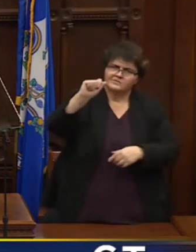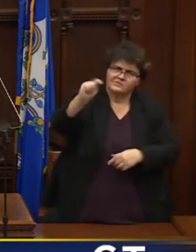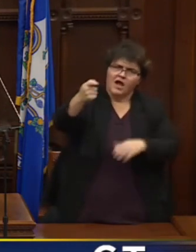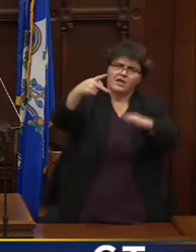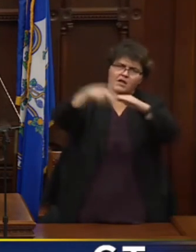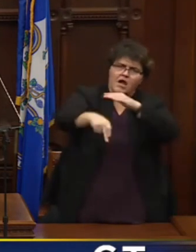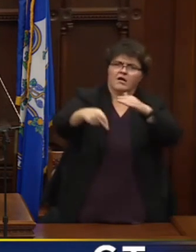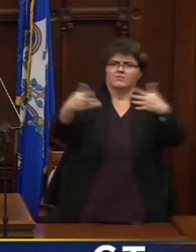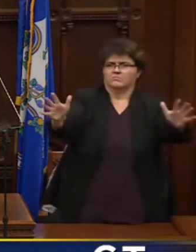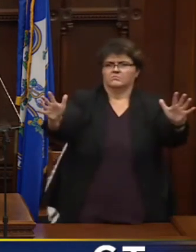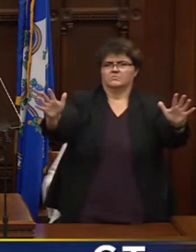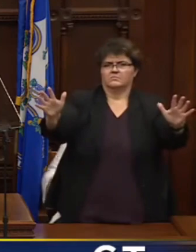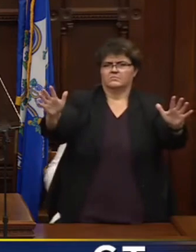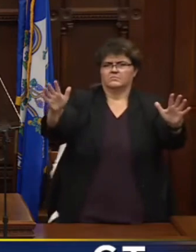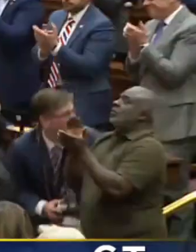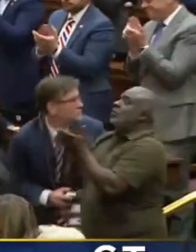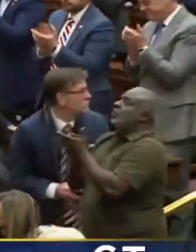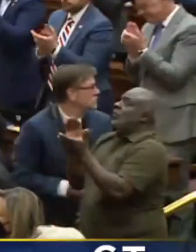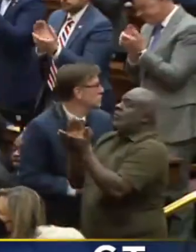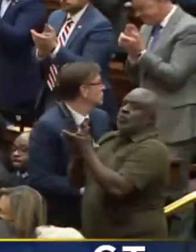A meaningful tax cut.